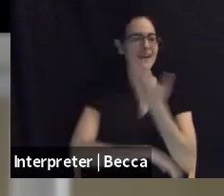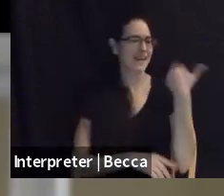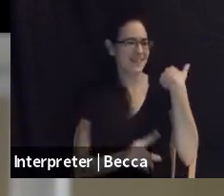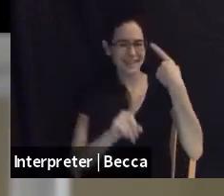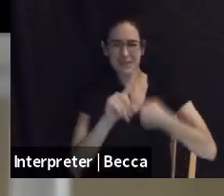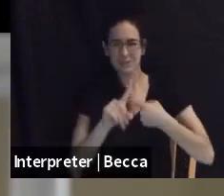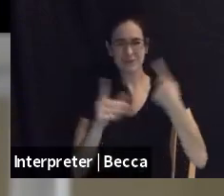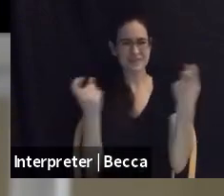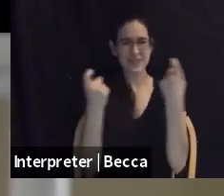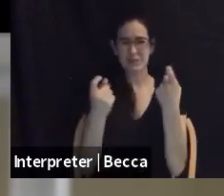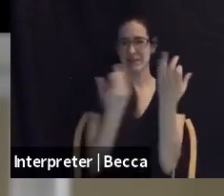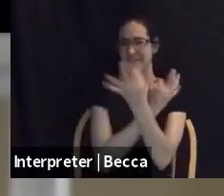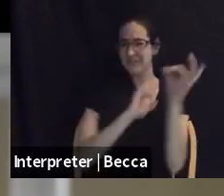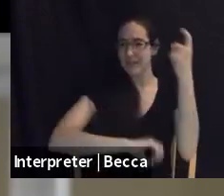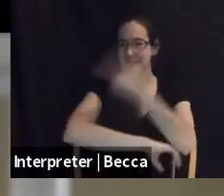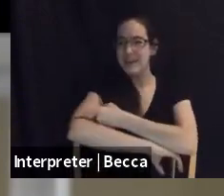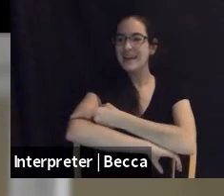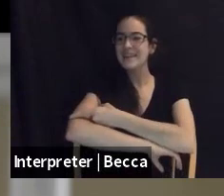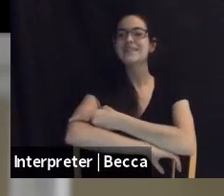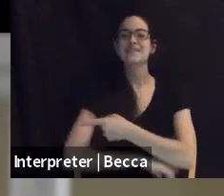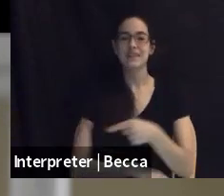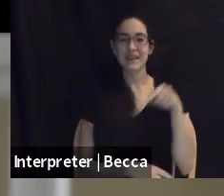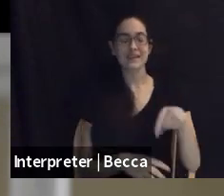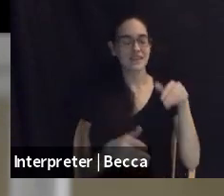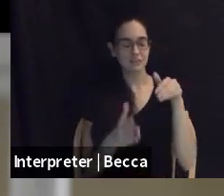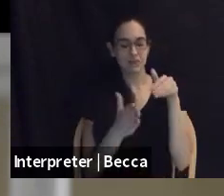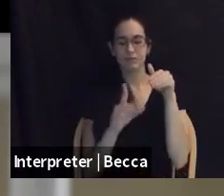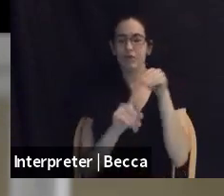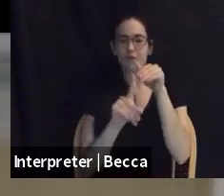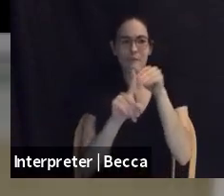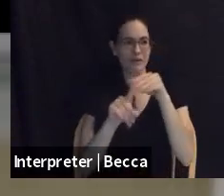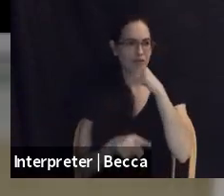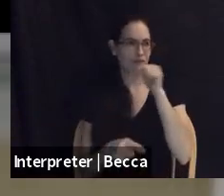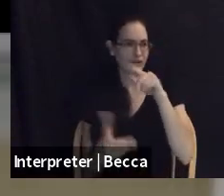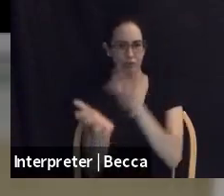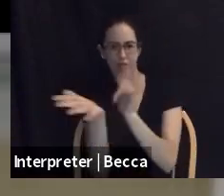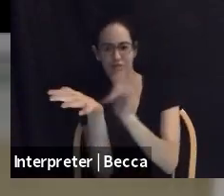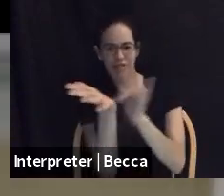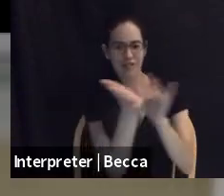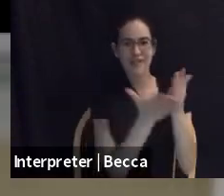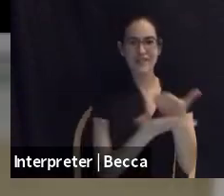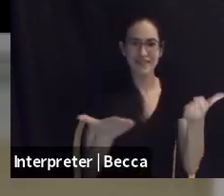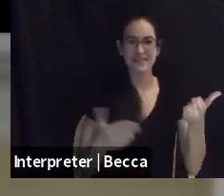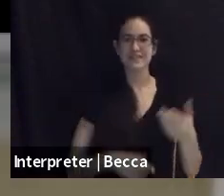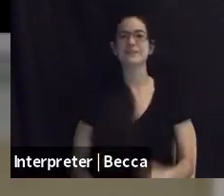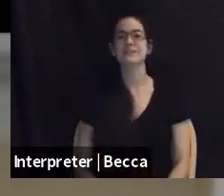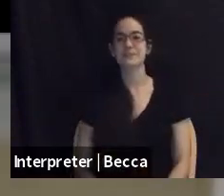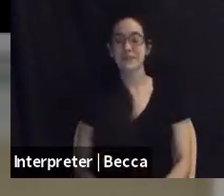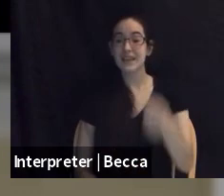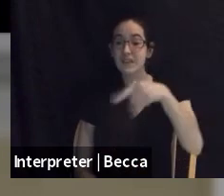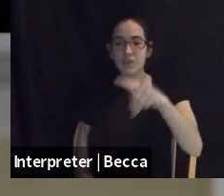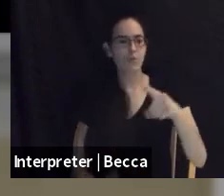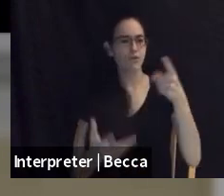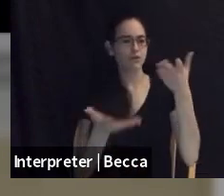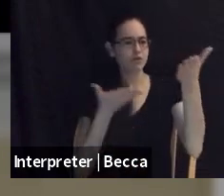This last year has been such a great reminder for us not to take our freedoms for granted. So if you're in the armed services, if you're a doctor,